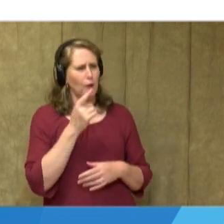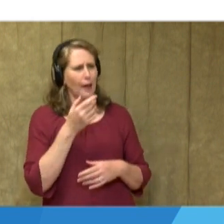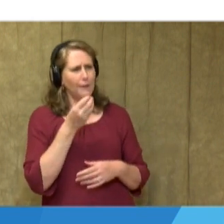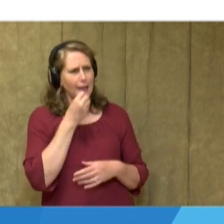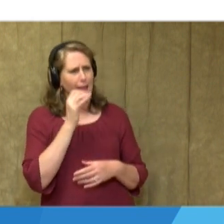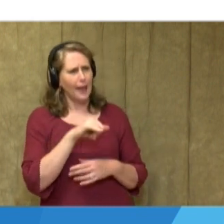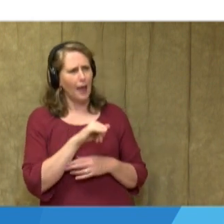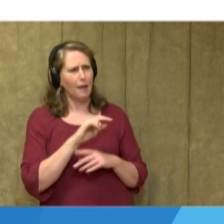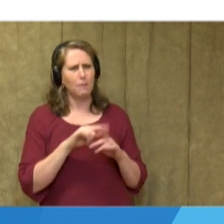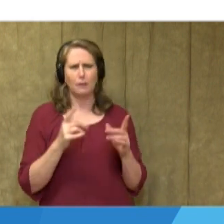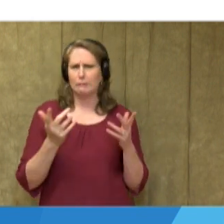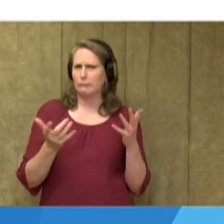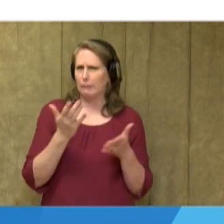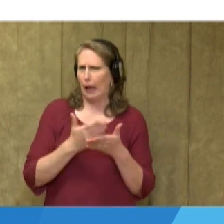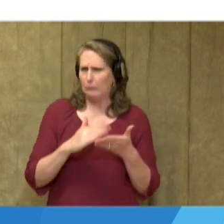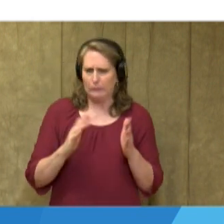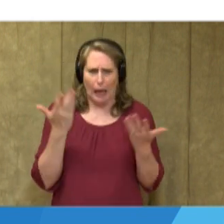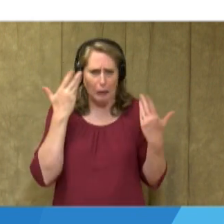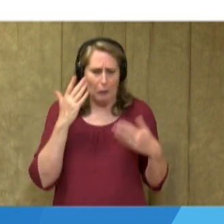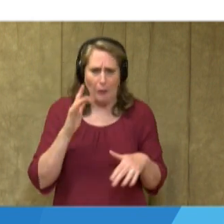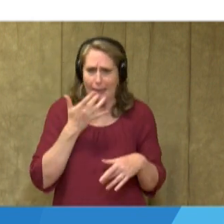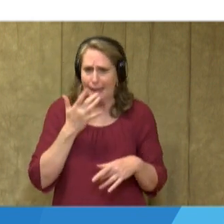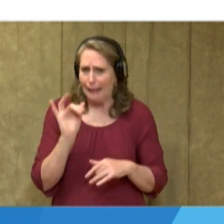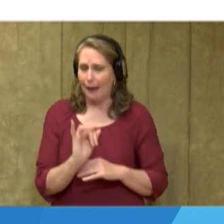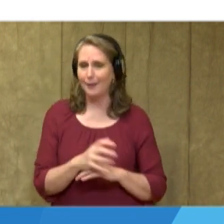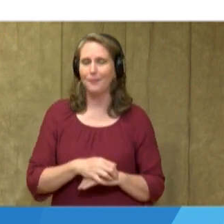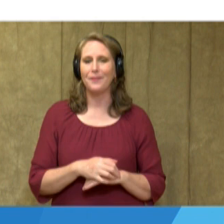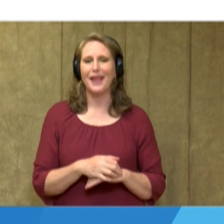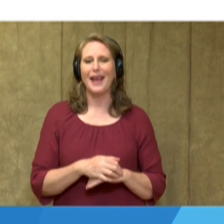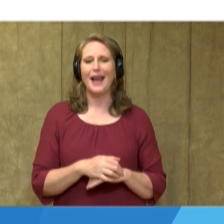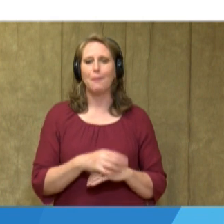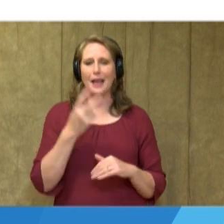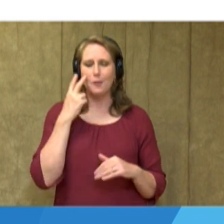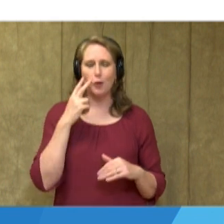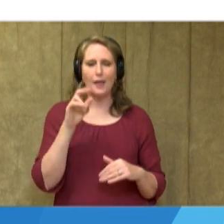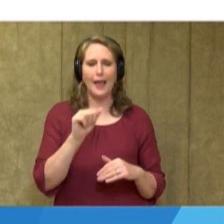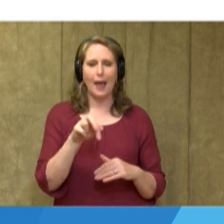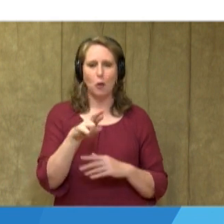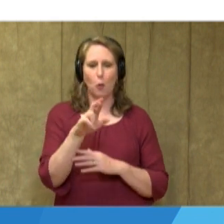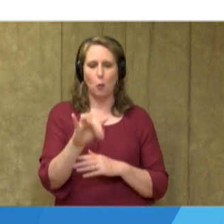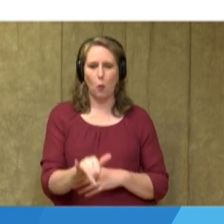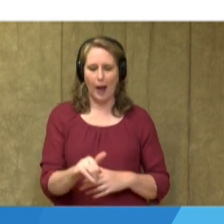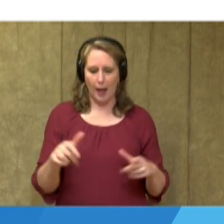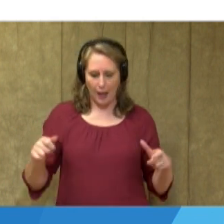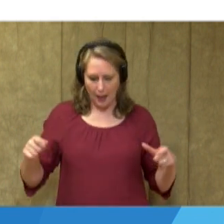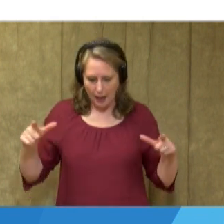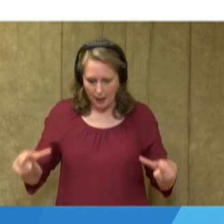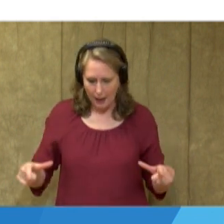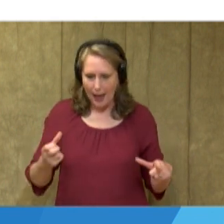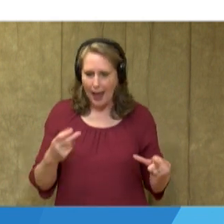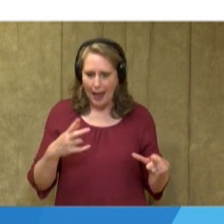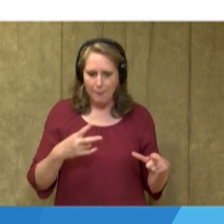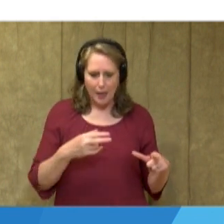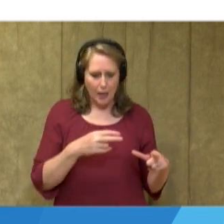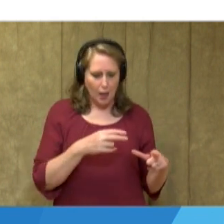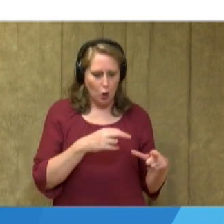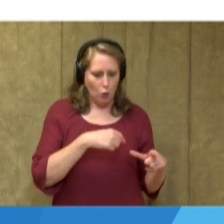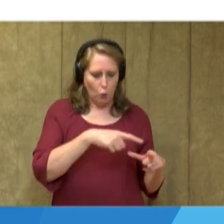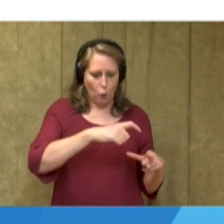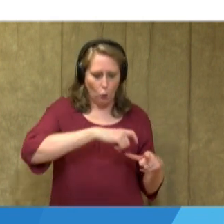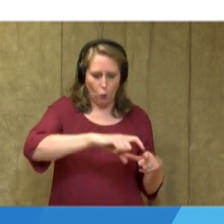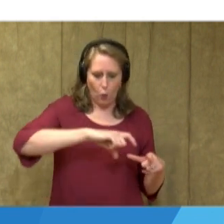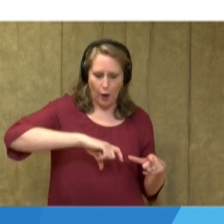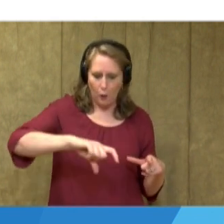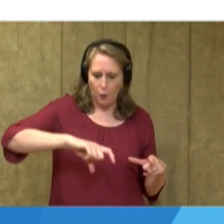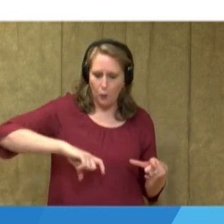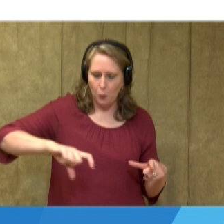pudding, but I don't know about pie. All right, so let's look at that array. Let's see, how many rows do we see?